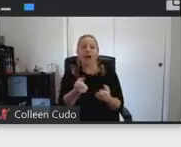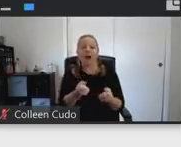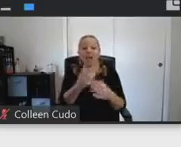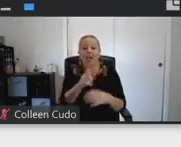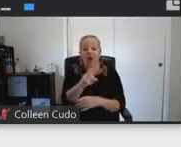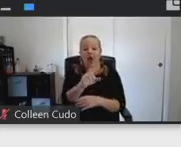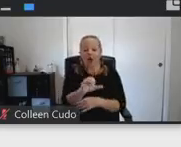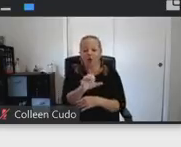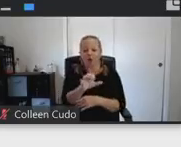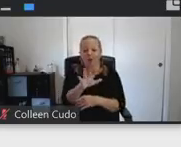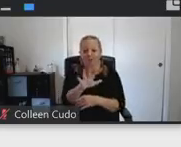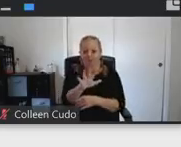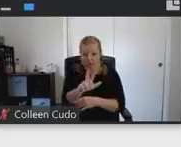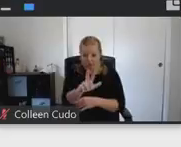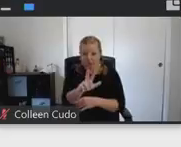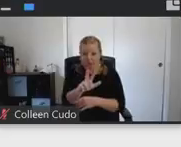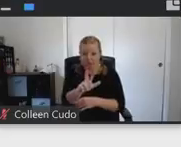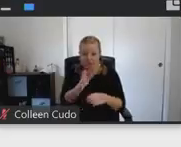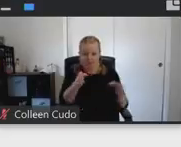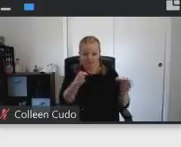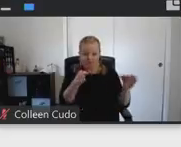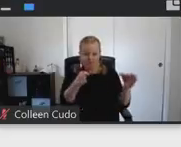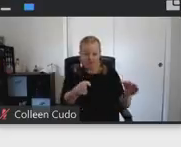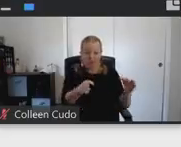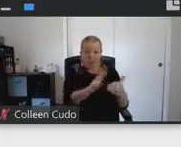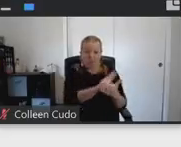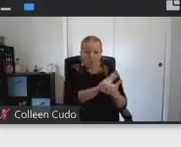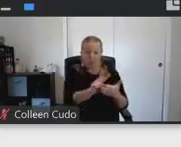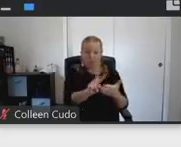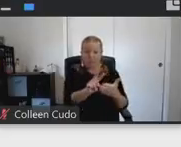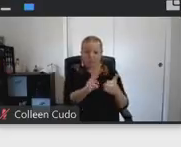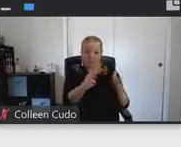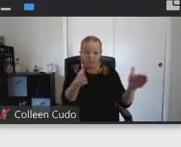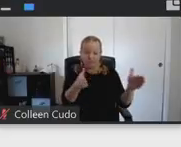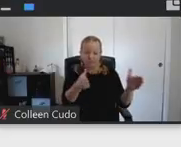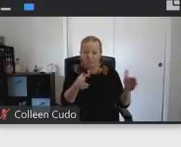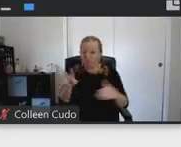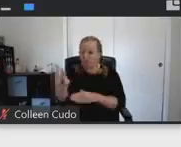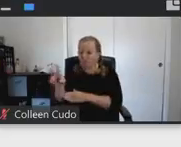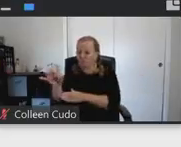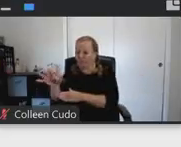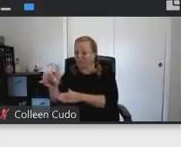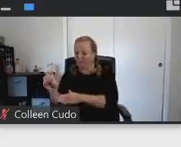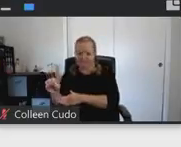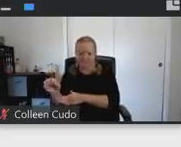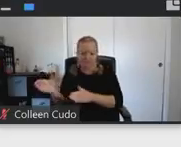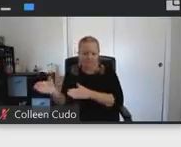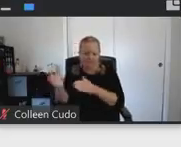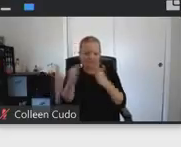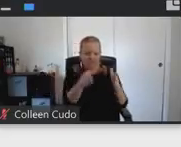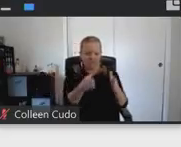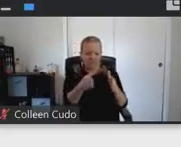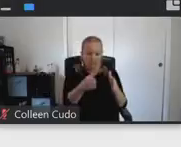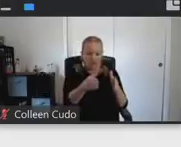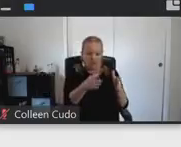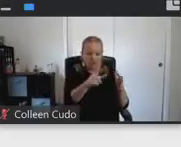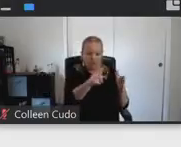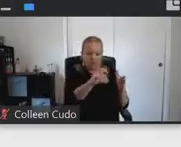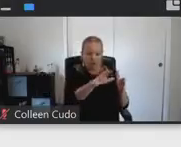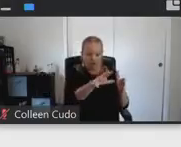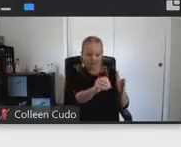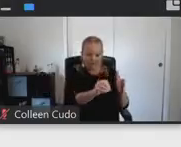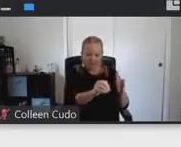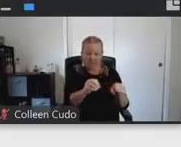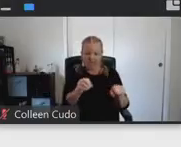cases come in over a 2-week period. To go from 250 cases to something like 150 cases, that